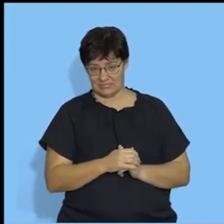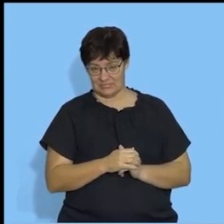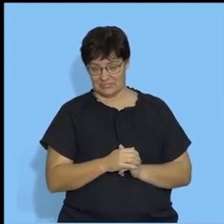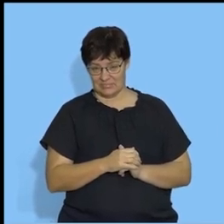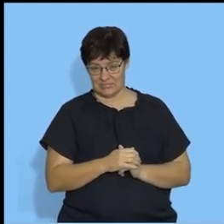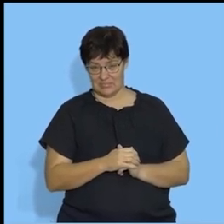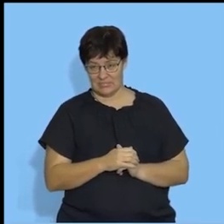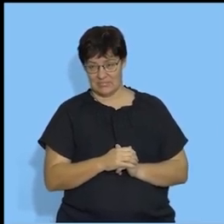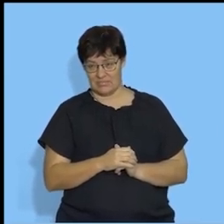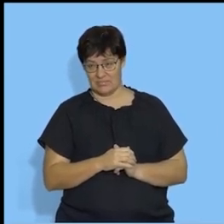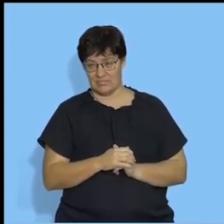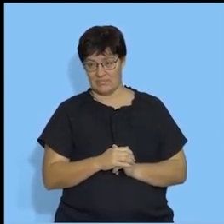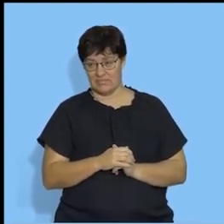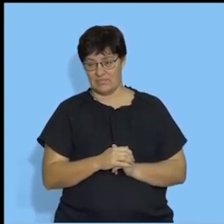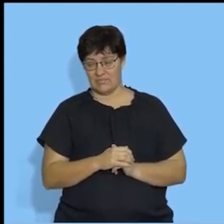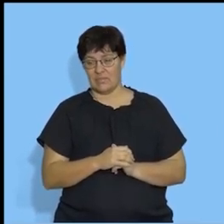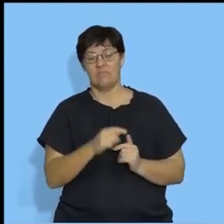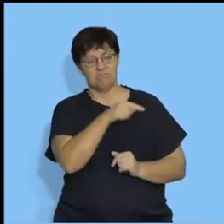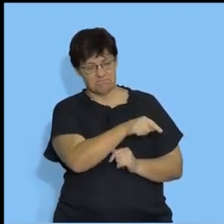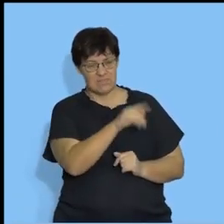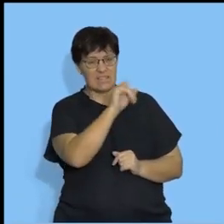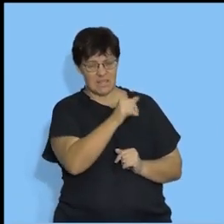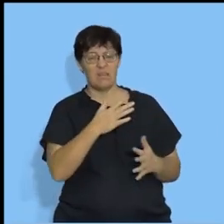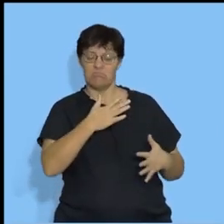So zinc is more willing to